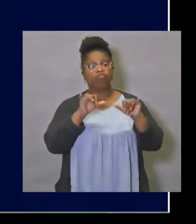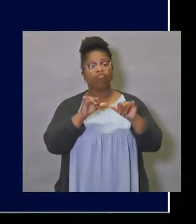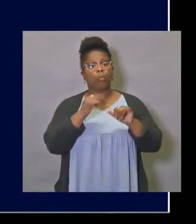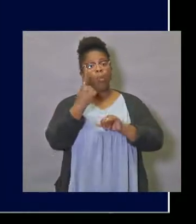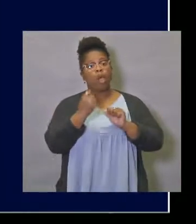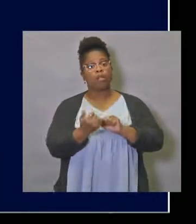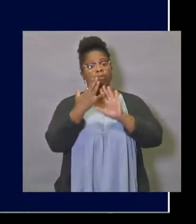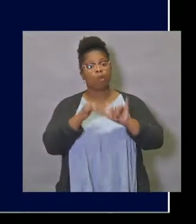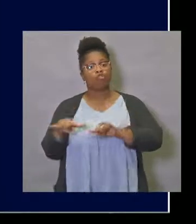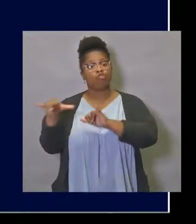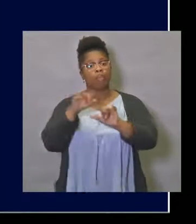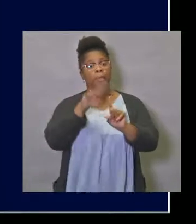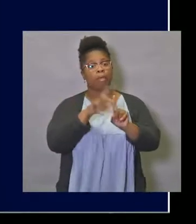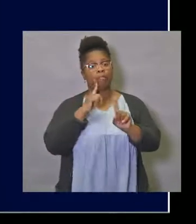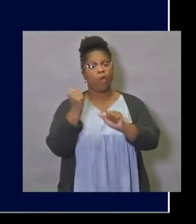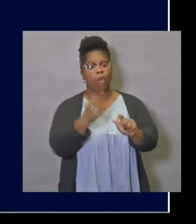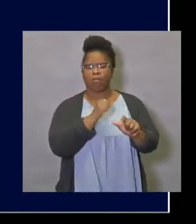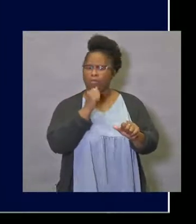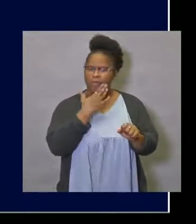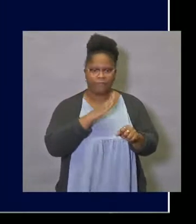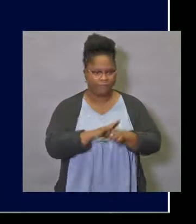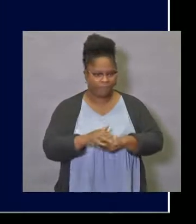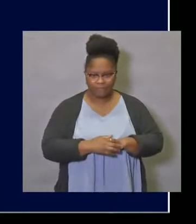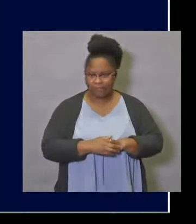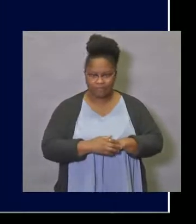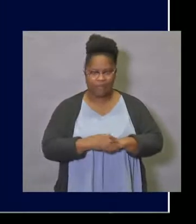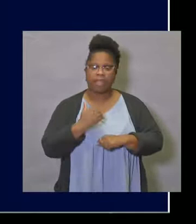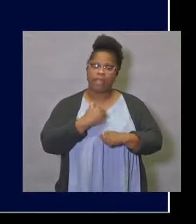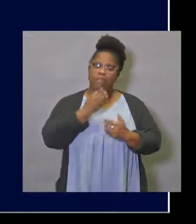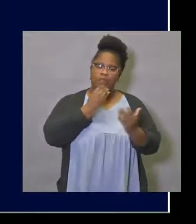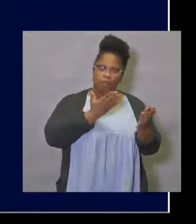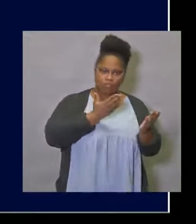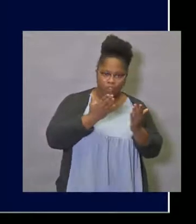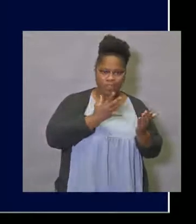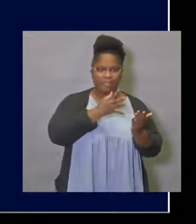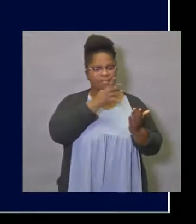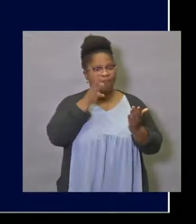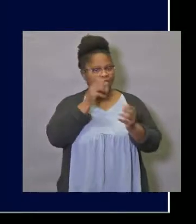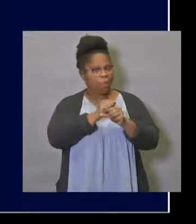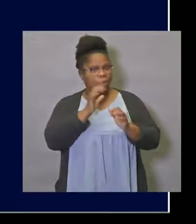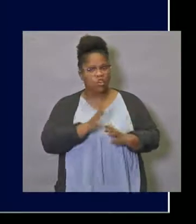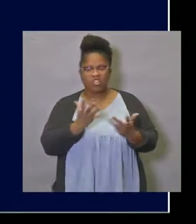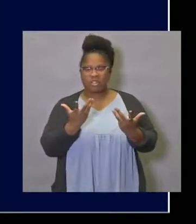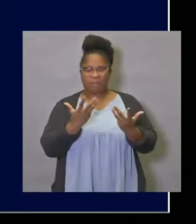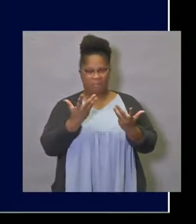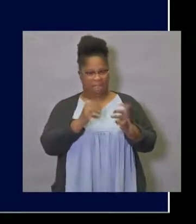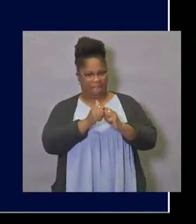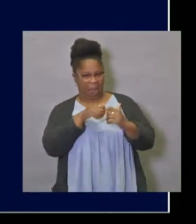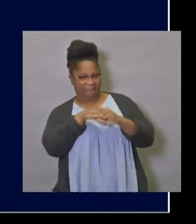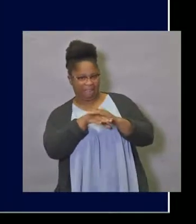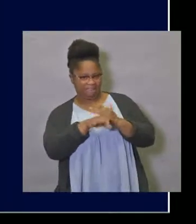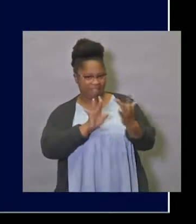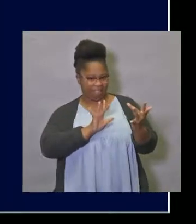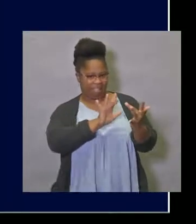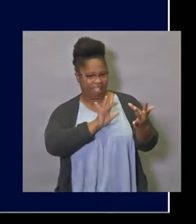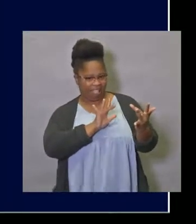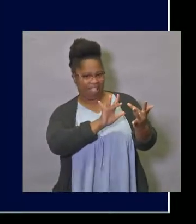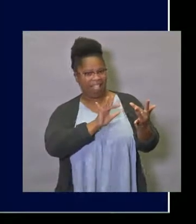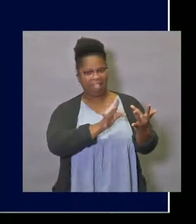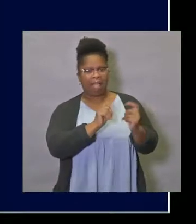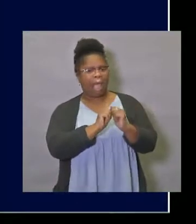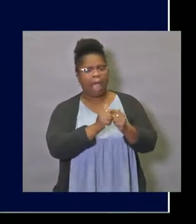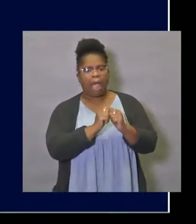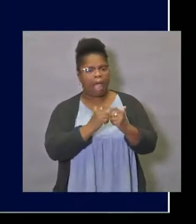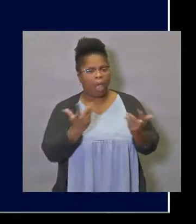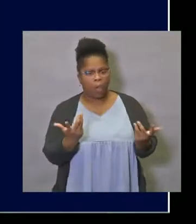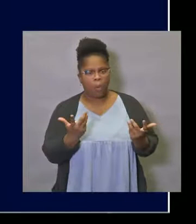adequate. There are a number of food services and agricultural workers who may not be easily reached. Therefore, it's necessary to not